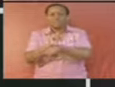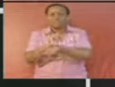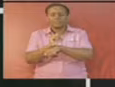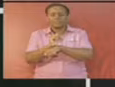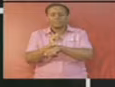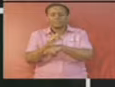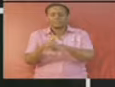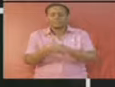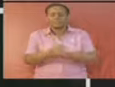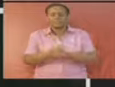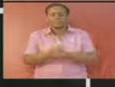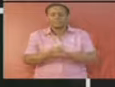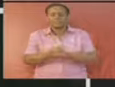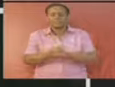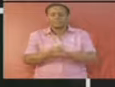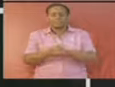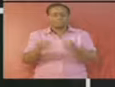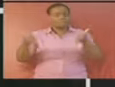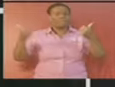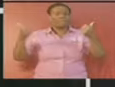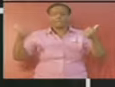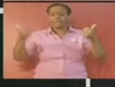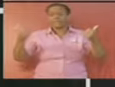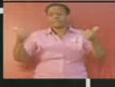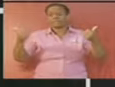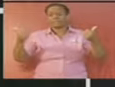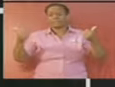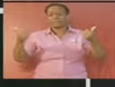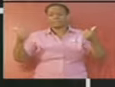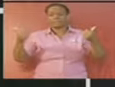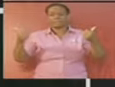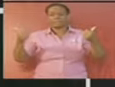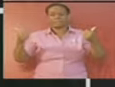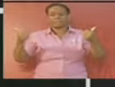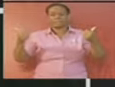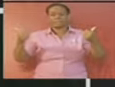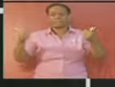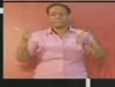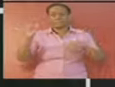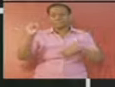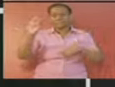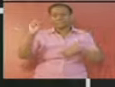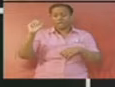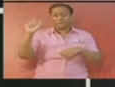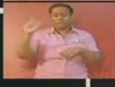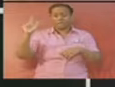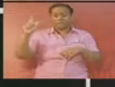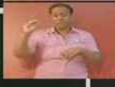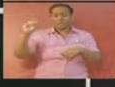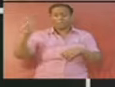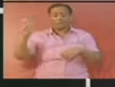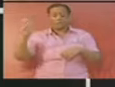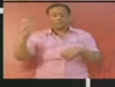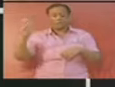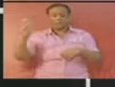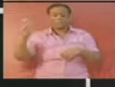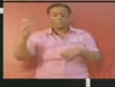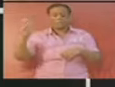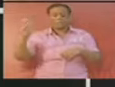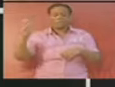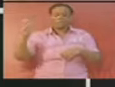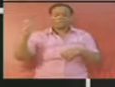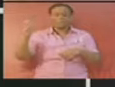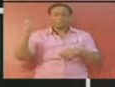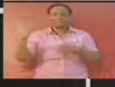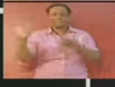before, where smallpox, for instance, has ended a pandemic which claims the lives of 3 million people. With COVID-19, we are upwards of